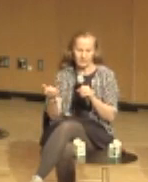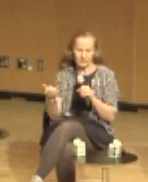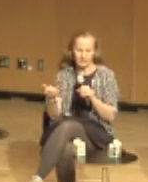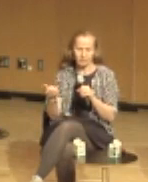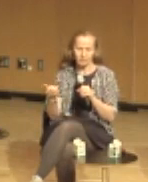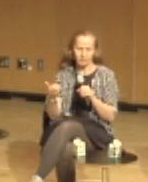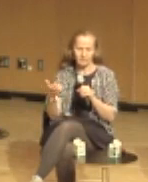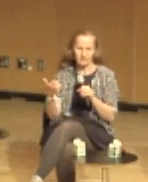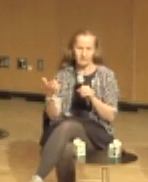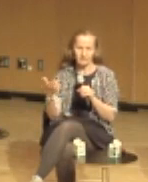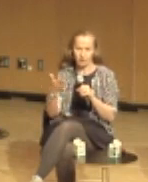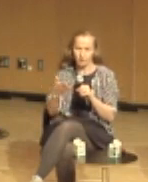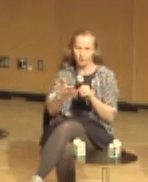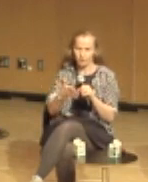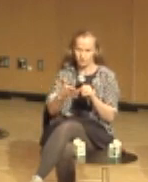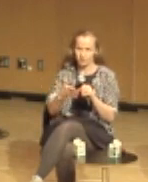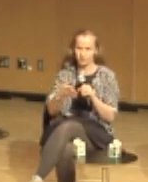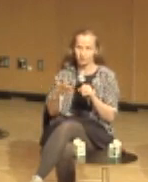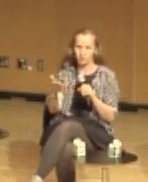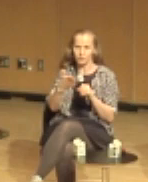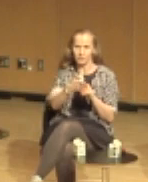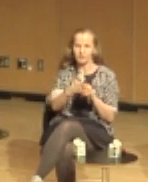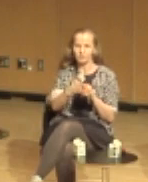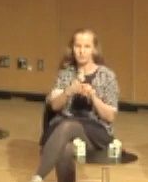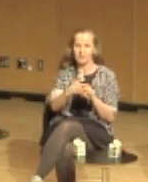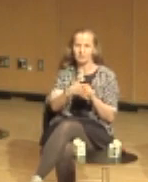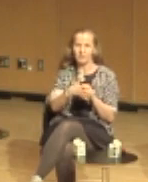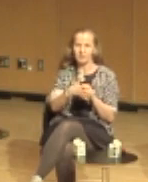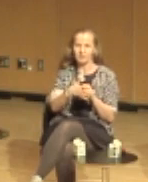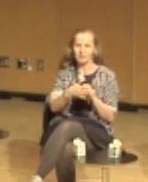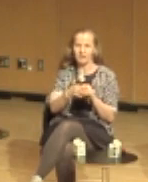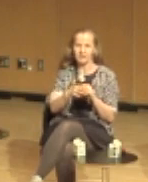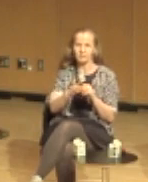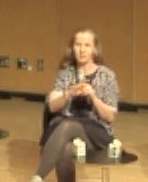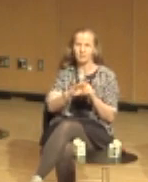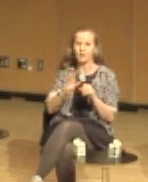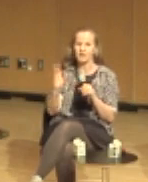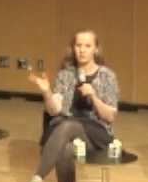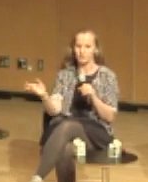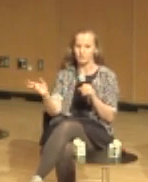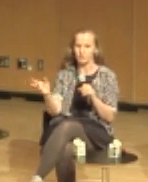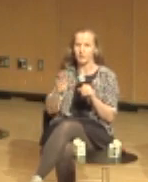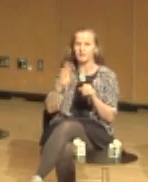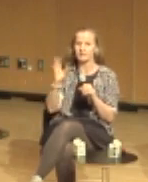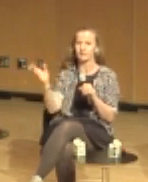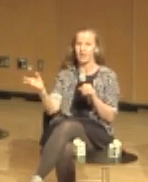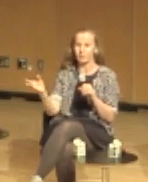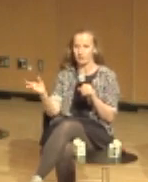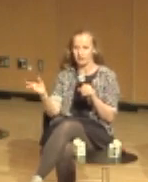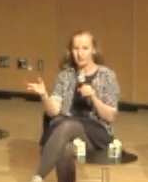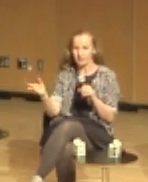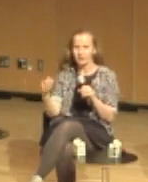difference in the languages is that noos new Norwegian which he writes in has a much wider wider vocabulary